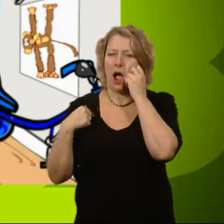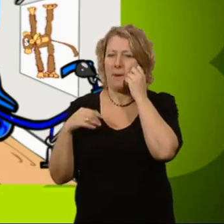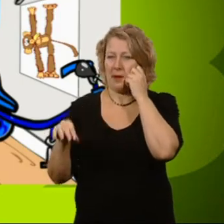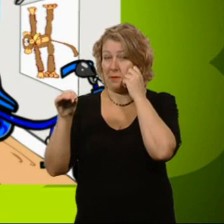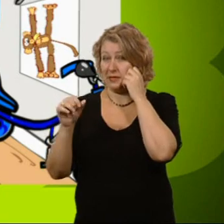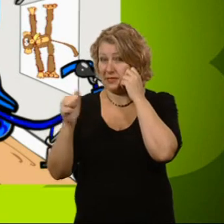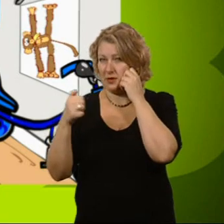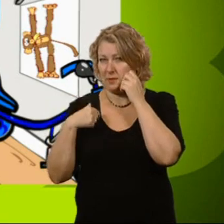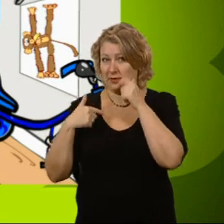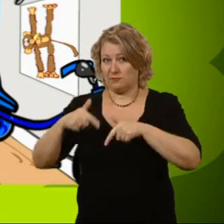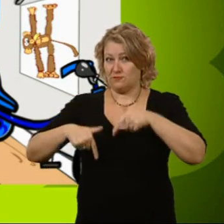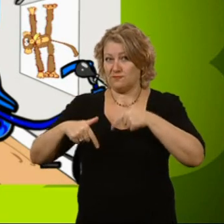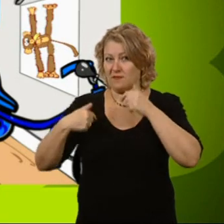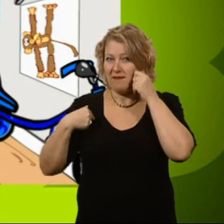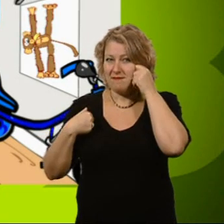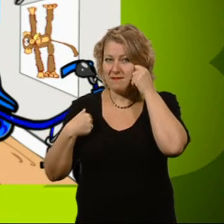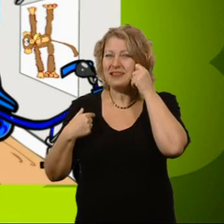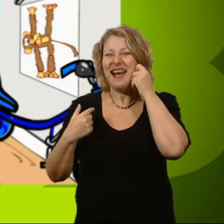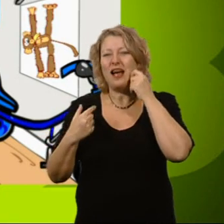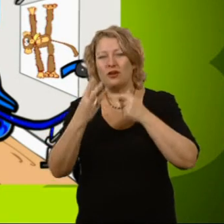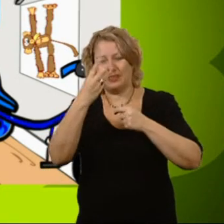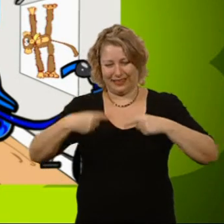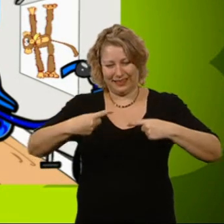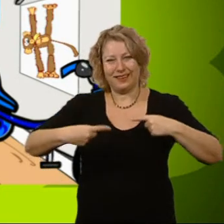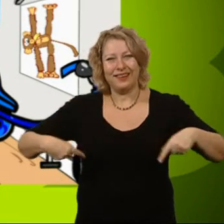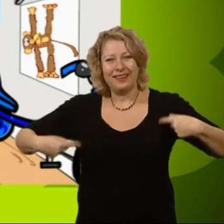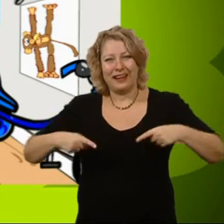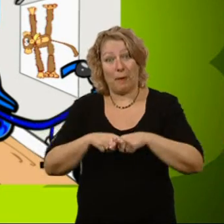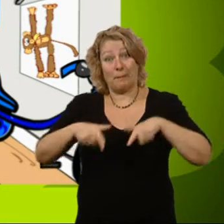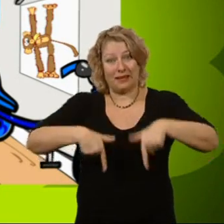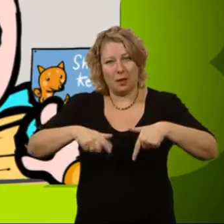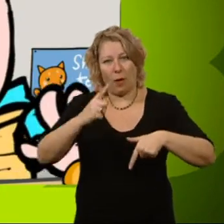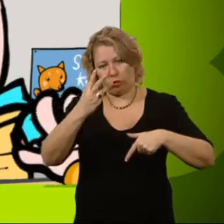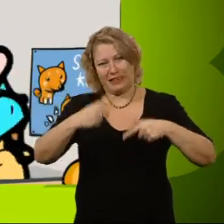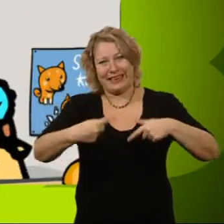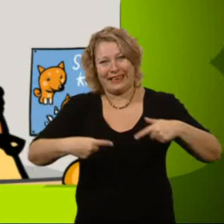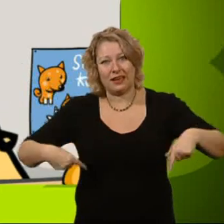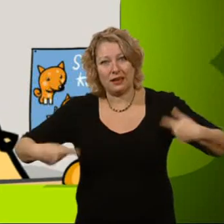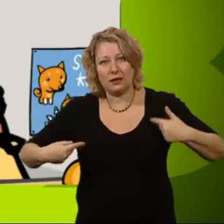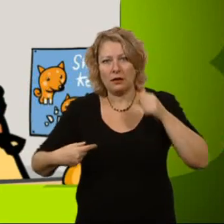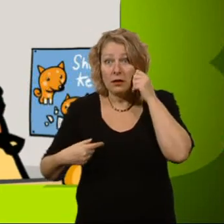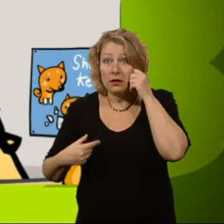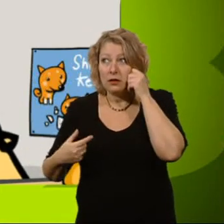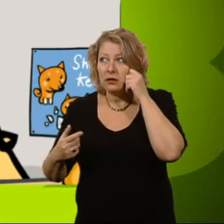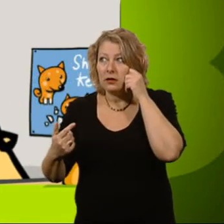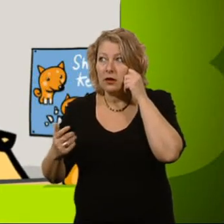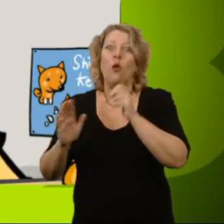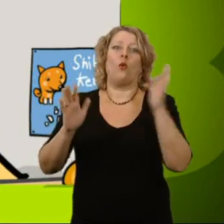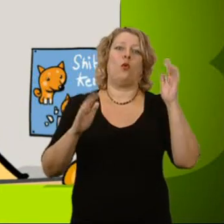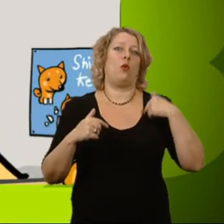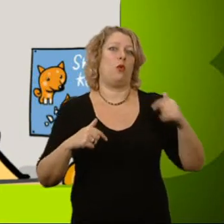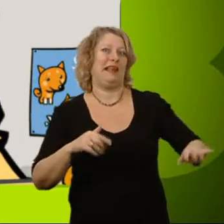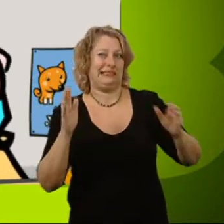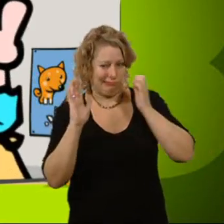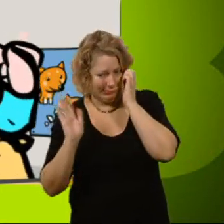six on my tricycle. Yeah, it's like a bicycle, but it's got three wheels. Oh, I'm back